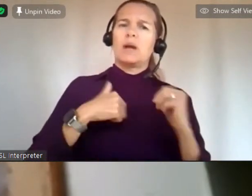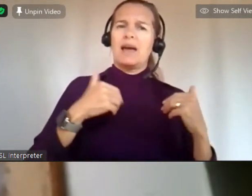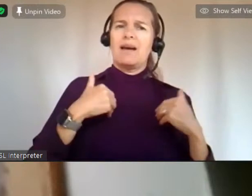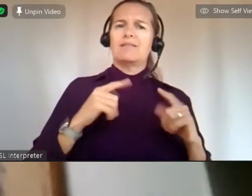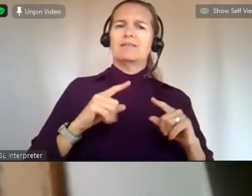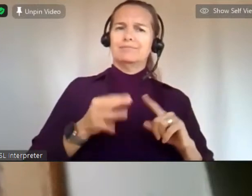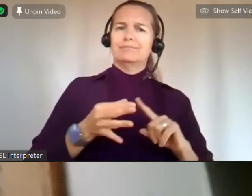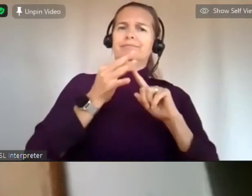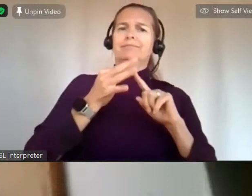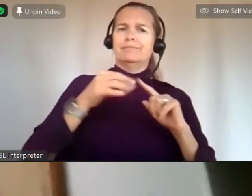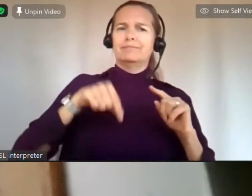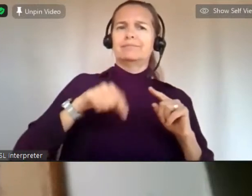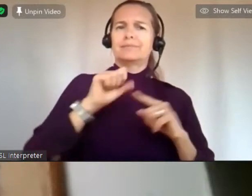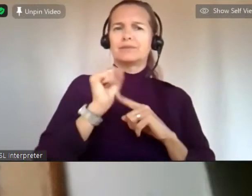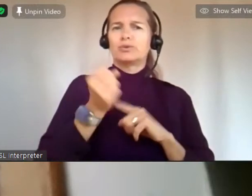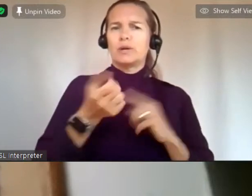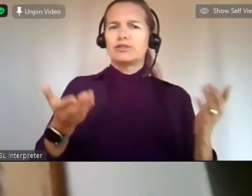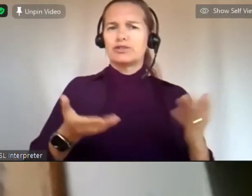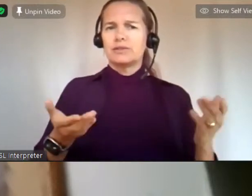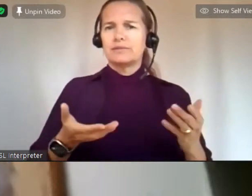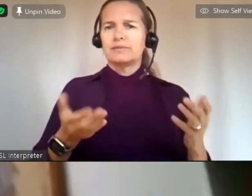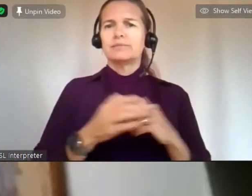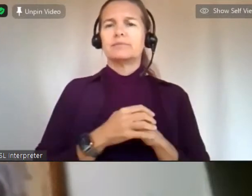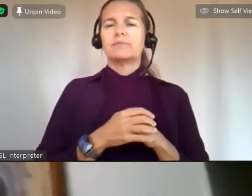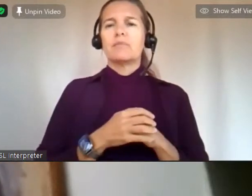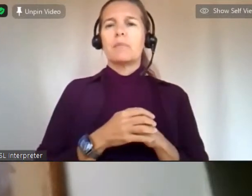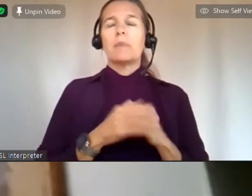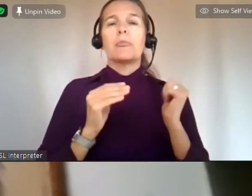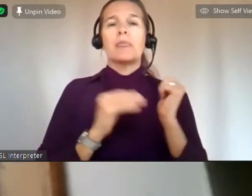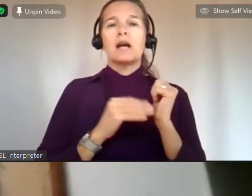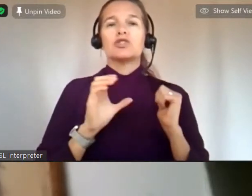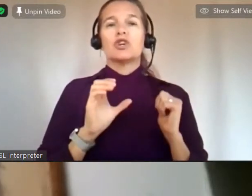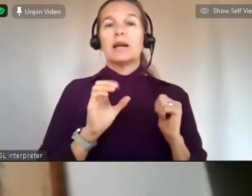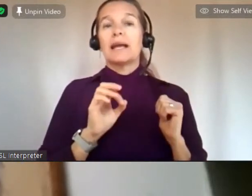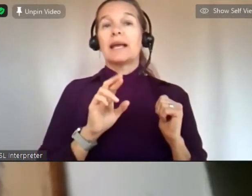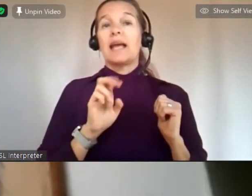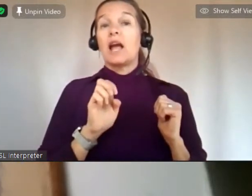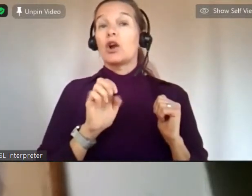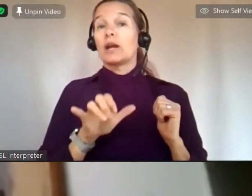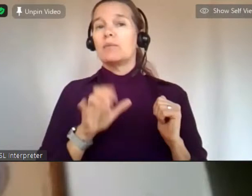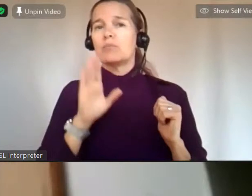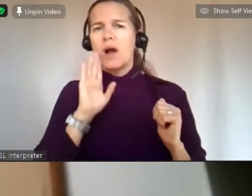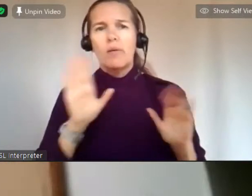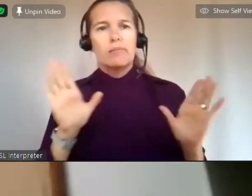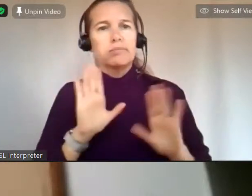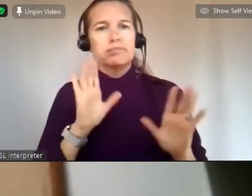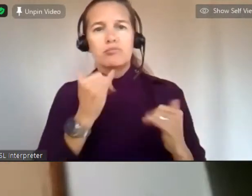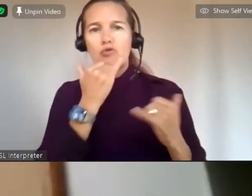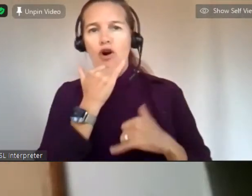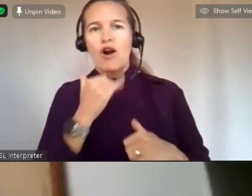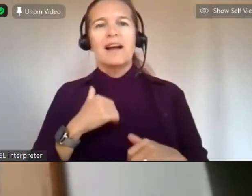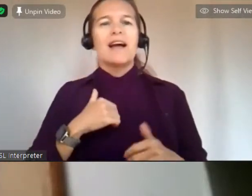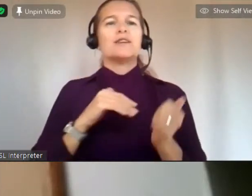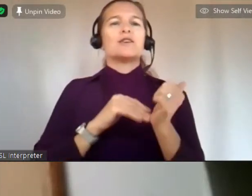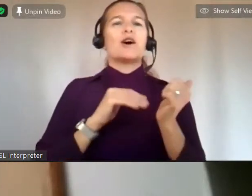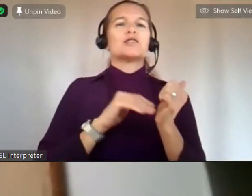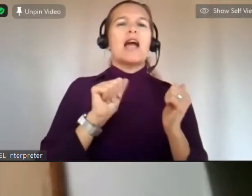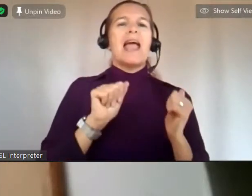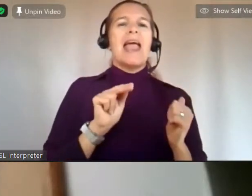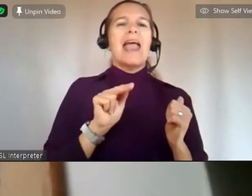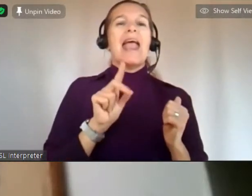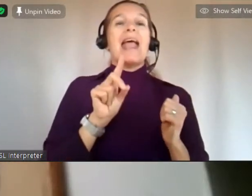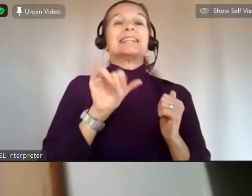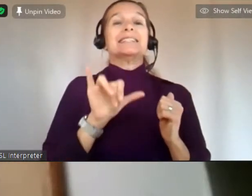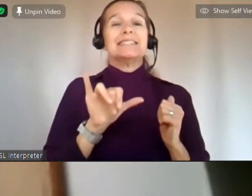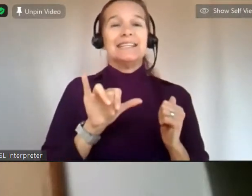circumstances. I would like to say that Dr. Carrie Brown has been, Dr. Andy Coren, Supervisor